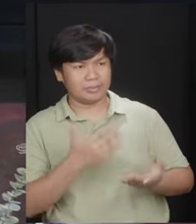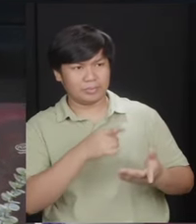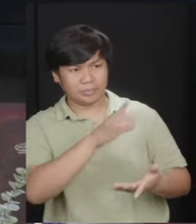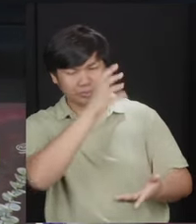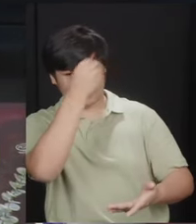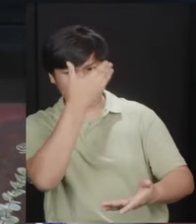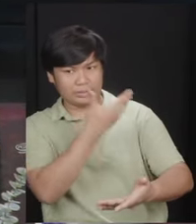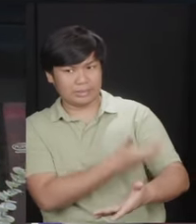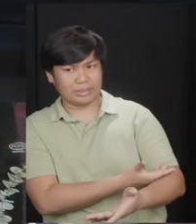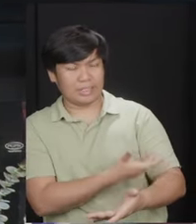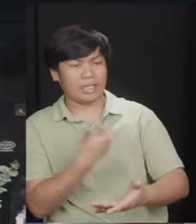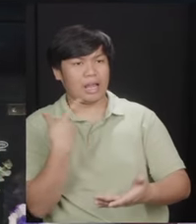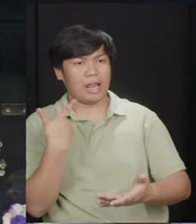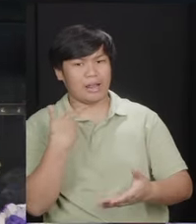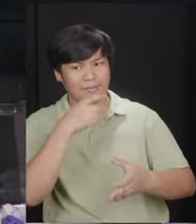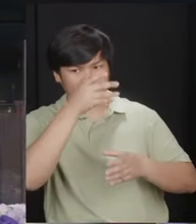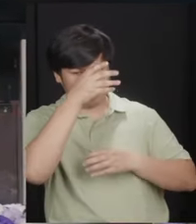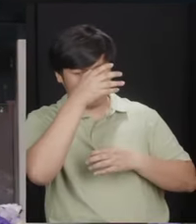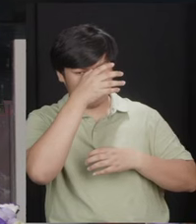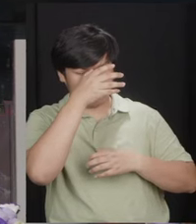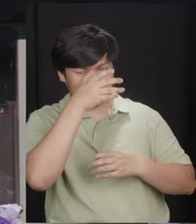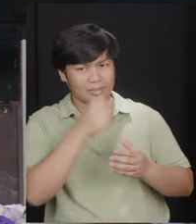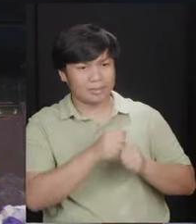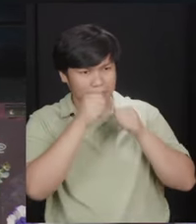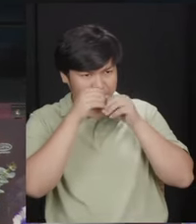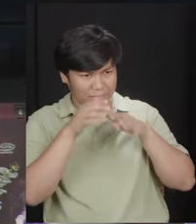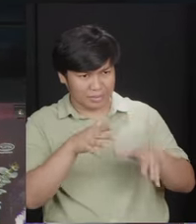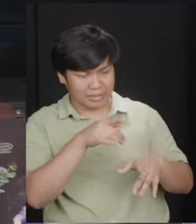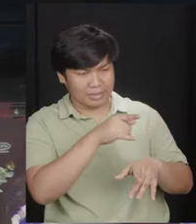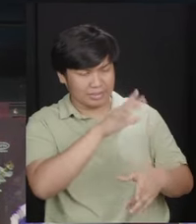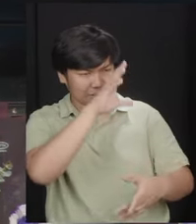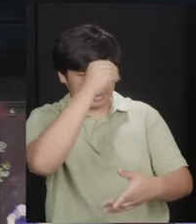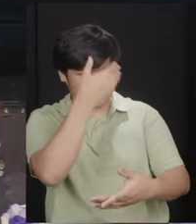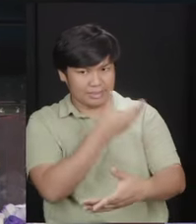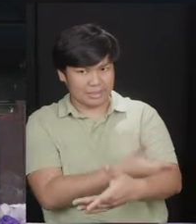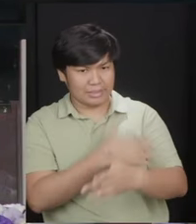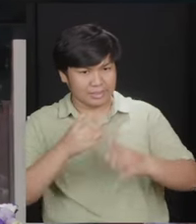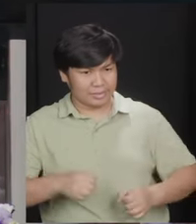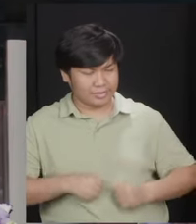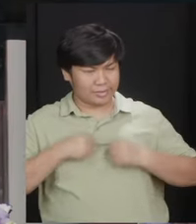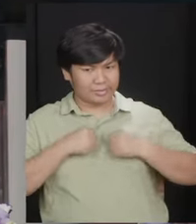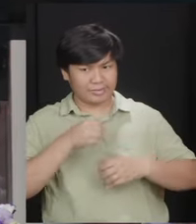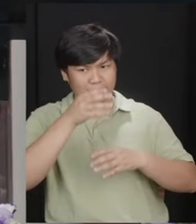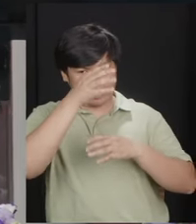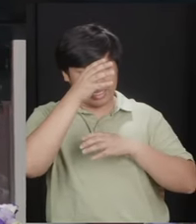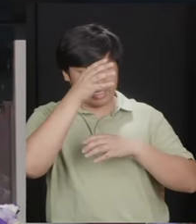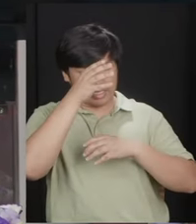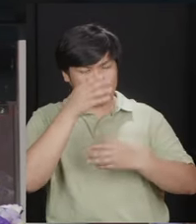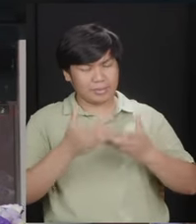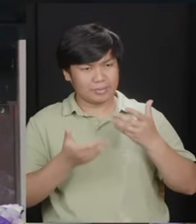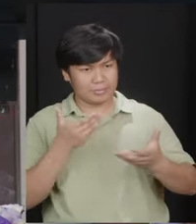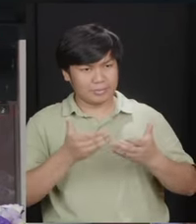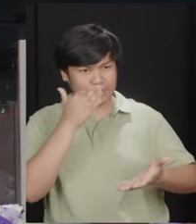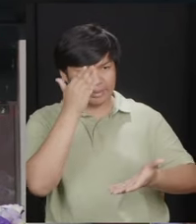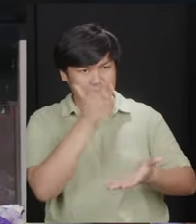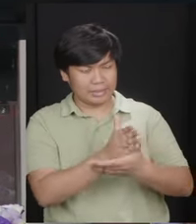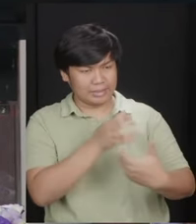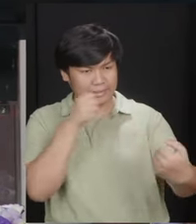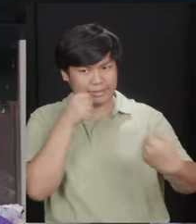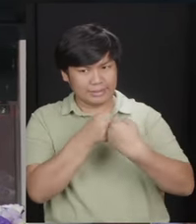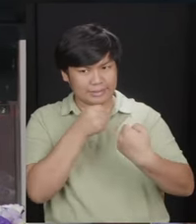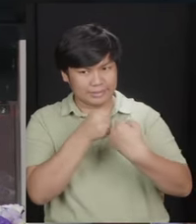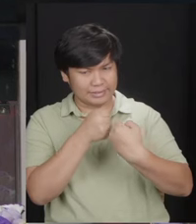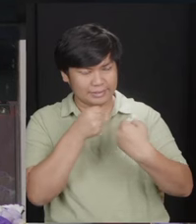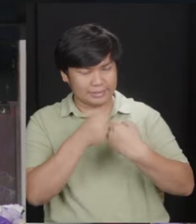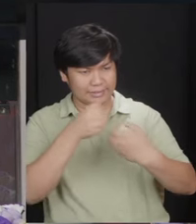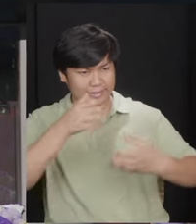who's fighting cancer. Lord, bless his son to survive cancer. Maybe she will stop suing me in court